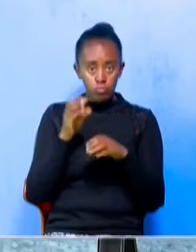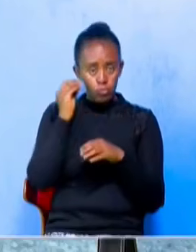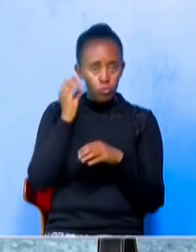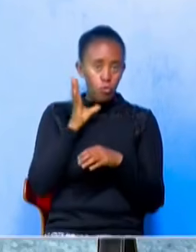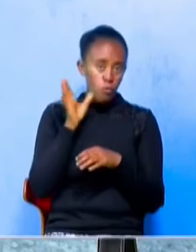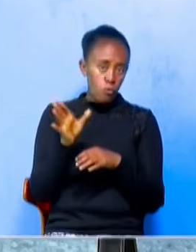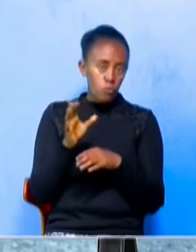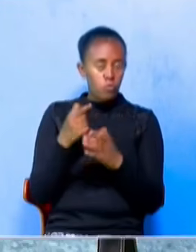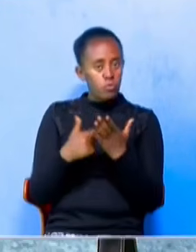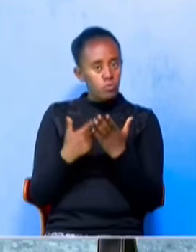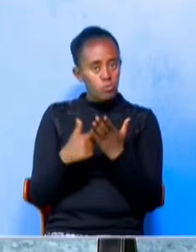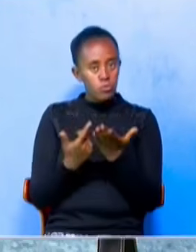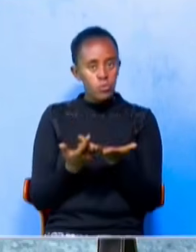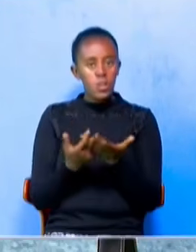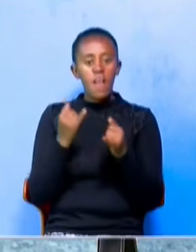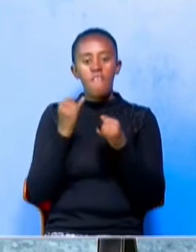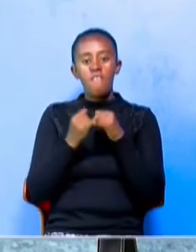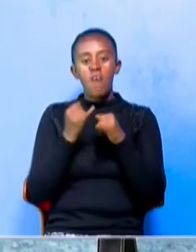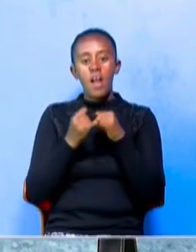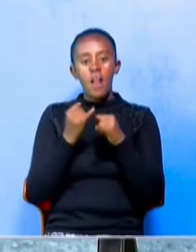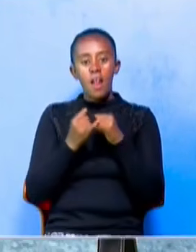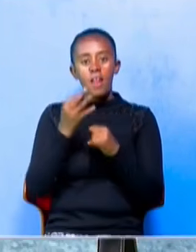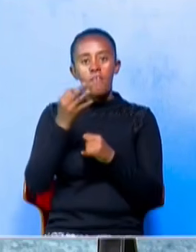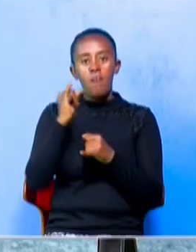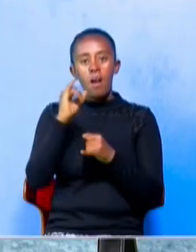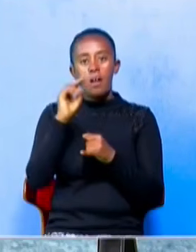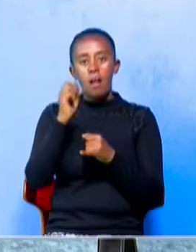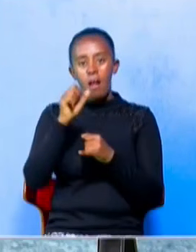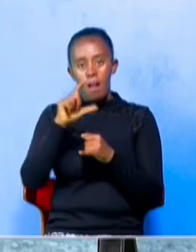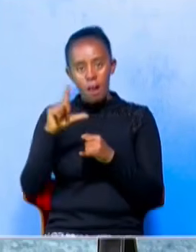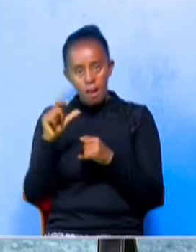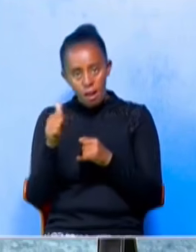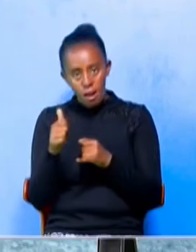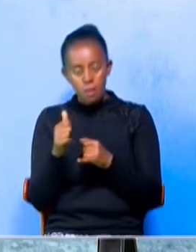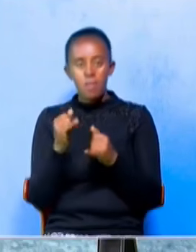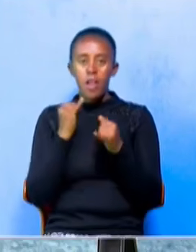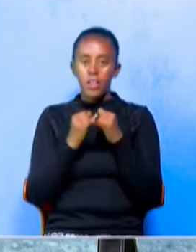that before this, such as finally, at the